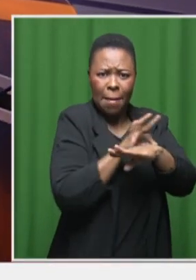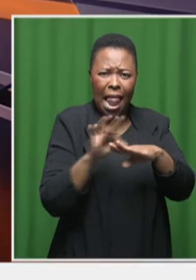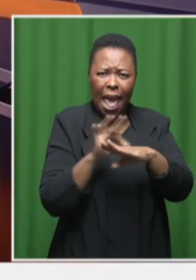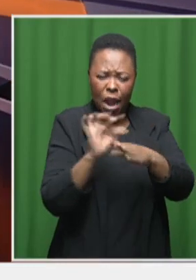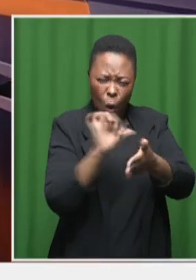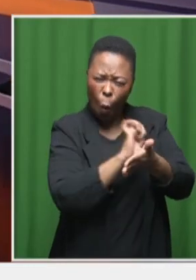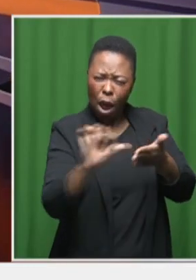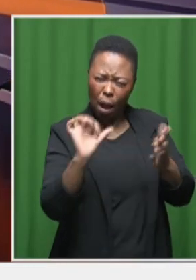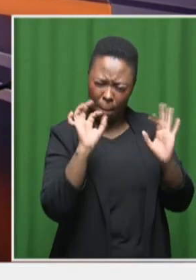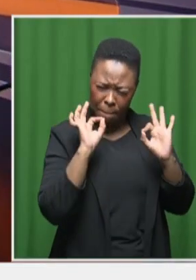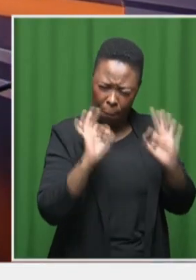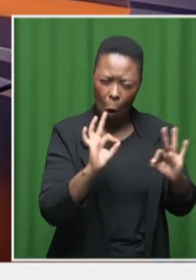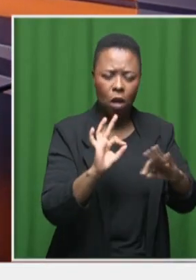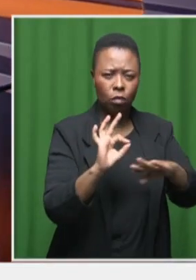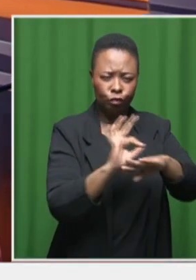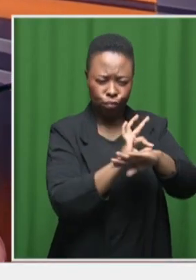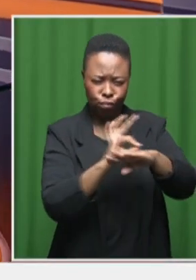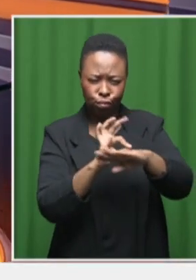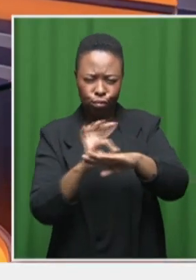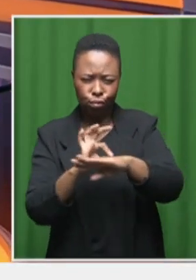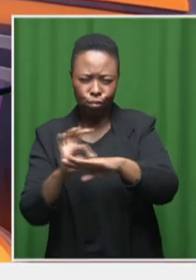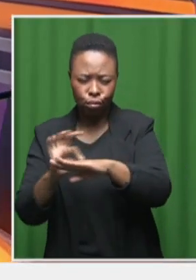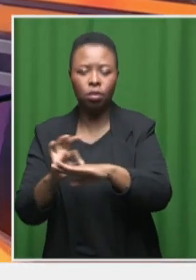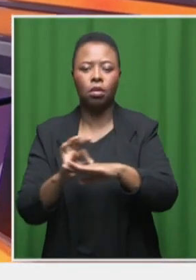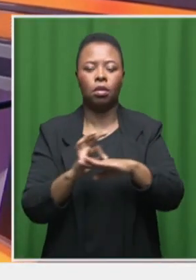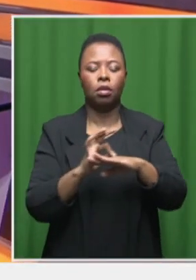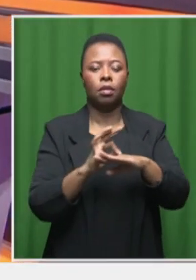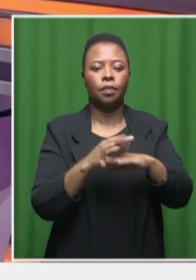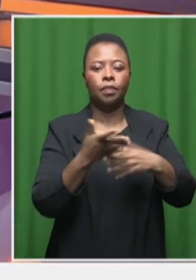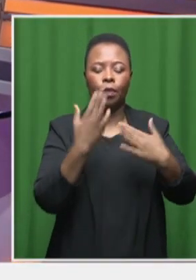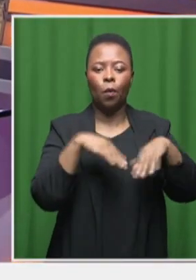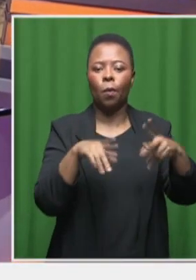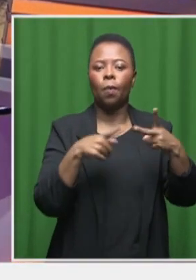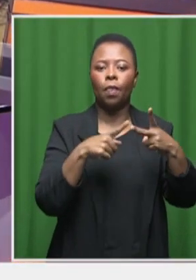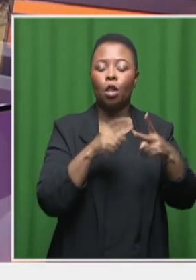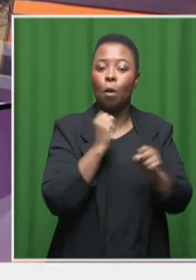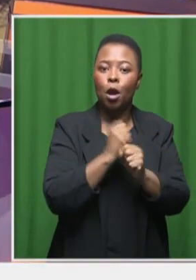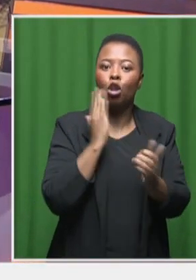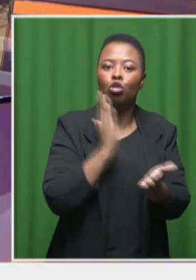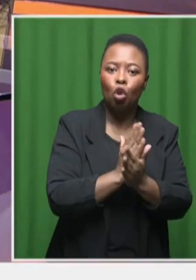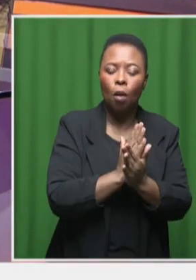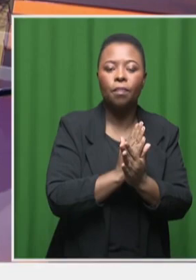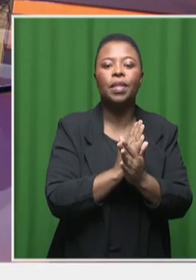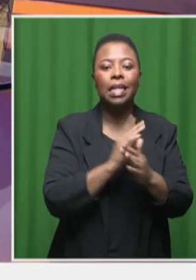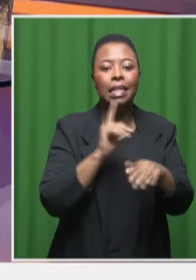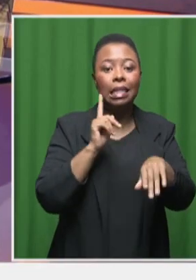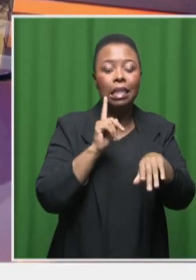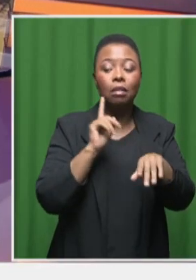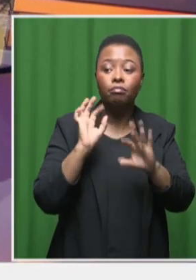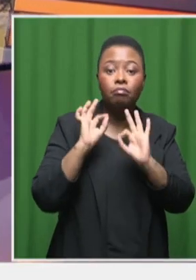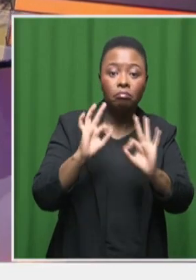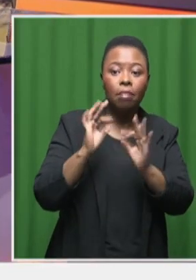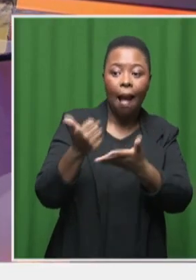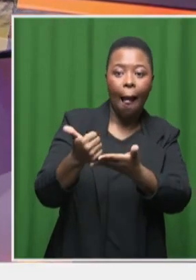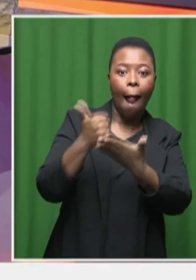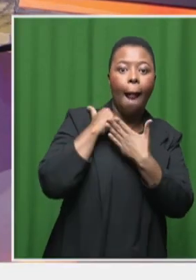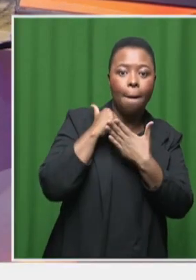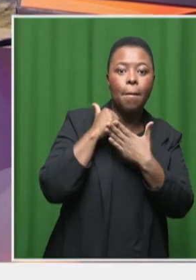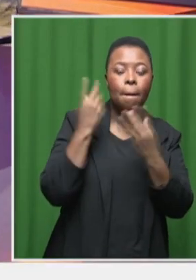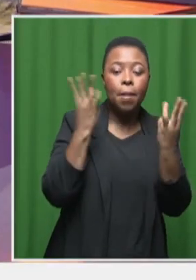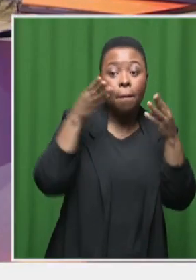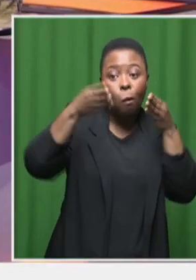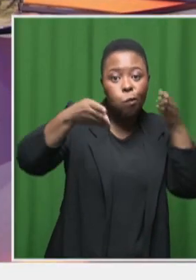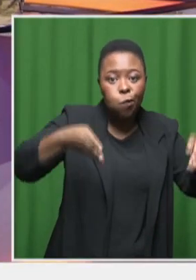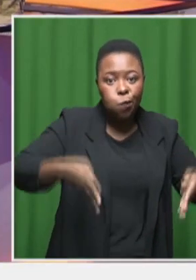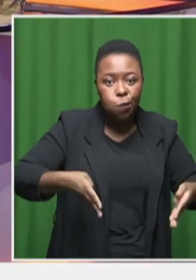very properly, and I also just, you know, make sure that I have enough hands to help me, and I make